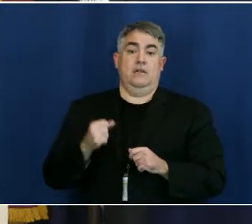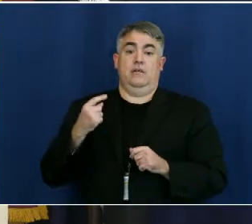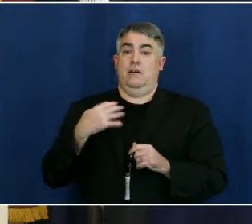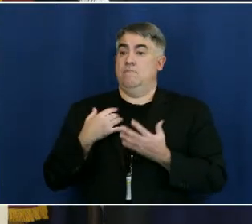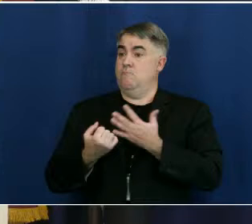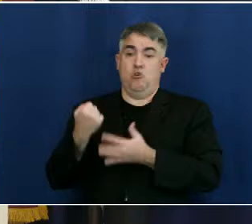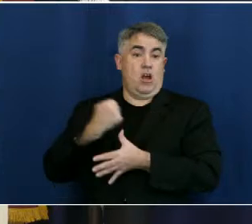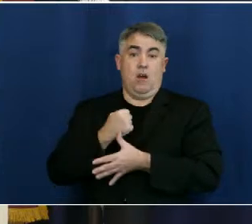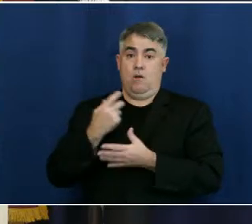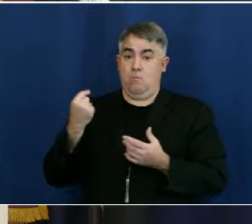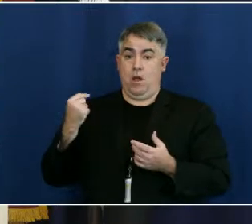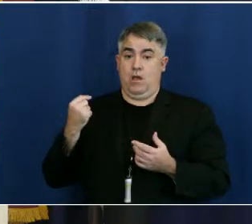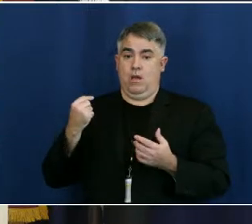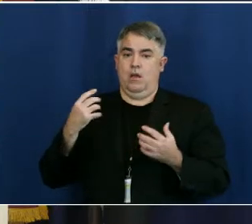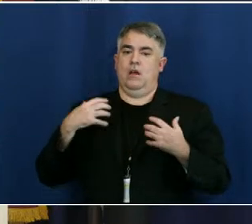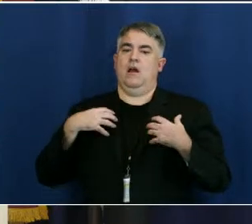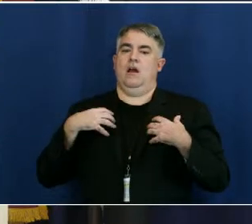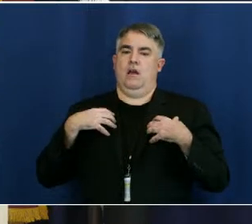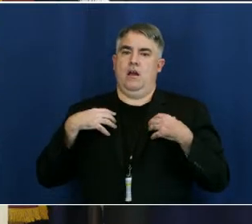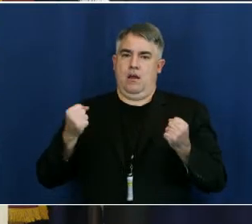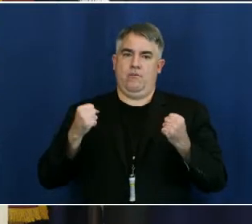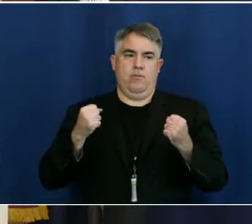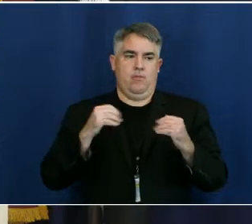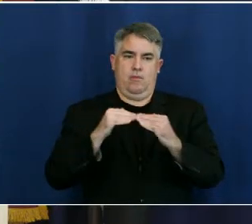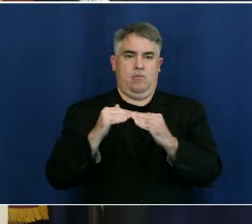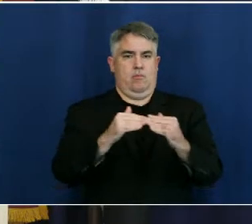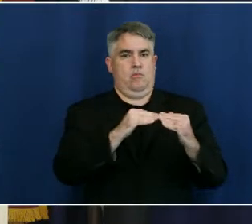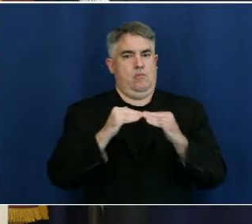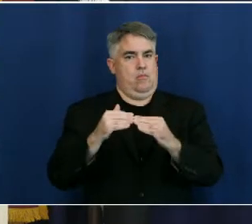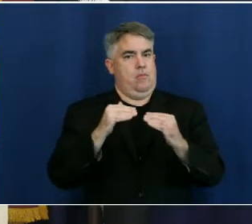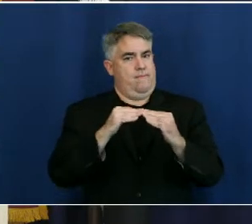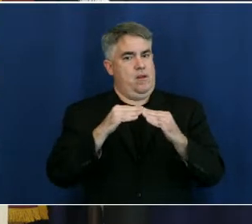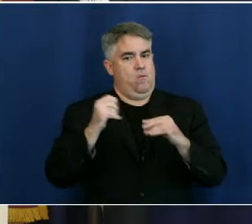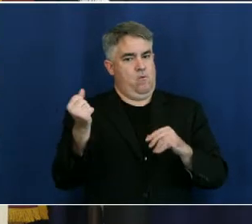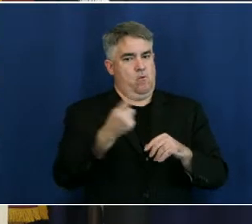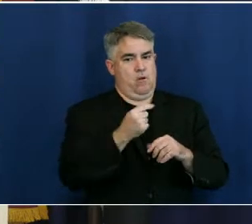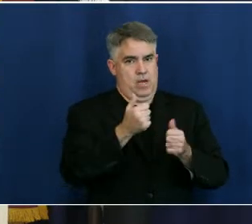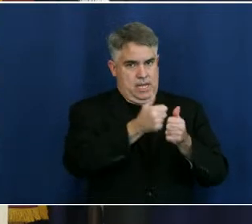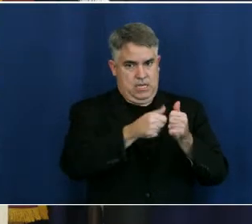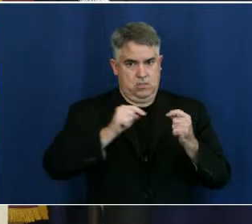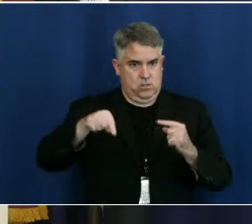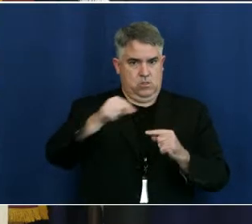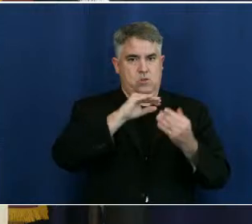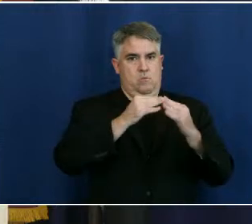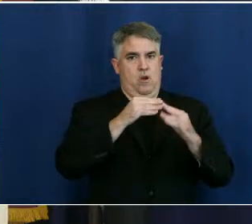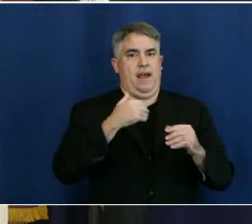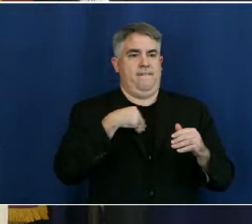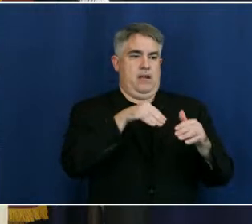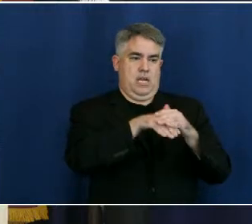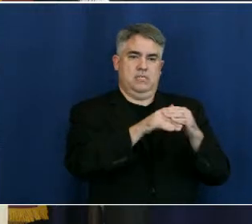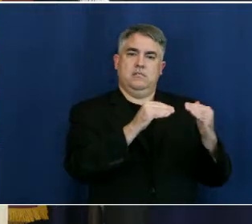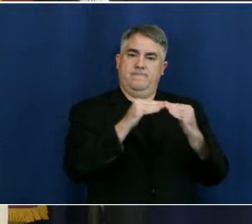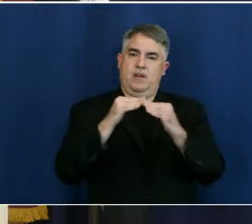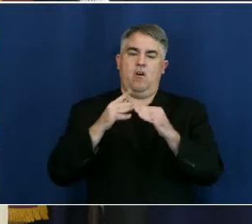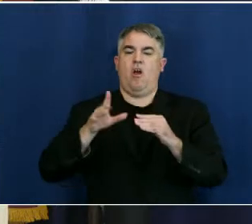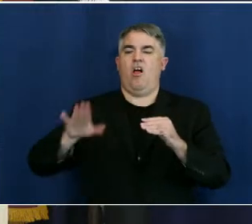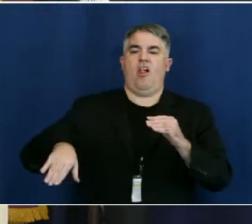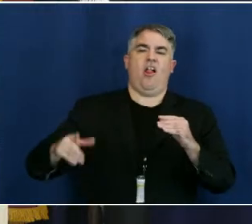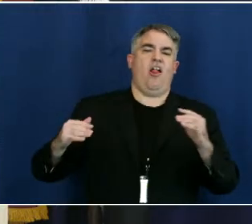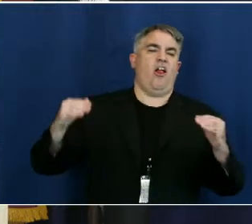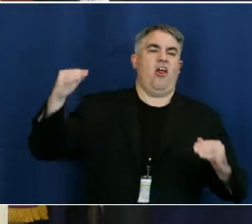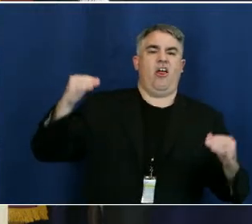of our commitment to ensuring that our communities have access that they need to make sure that everybody is vaccinated as we move forward. Thank